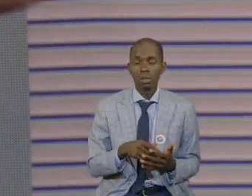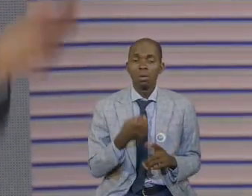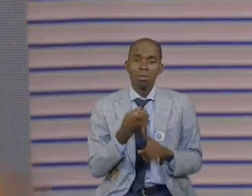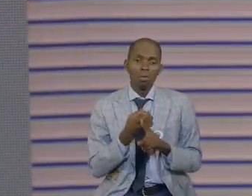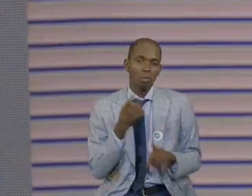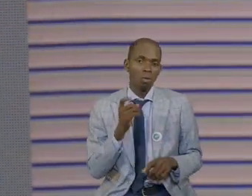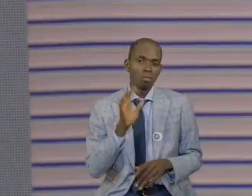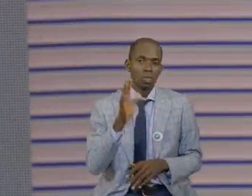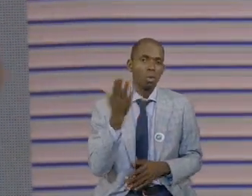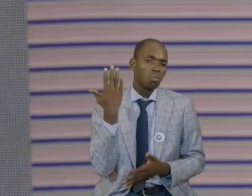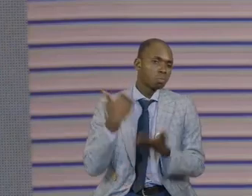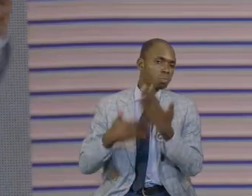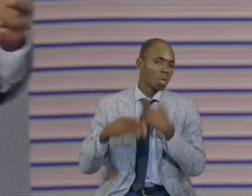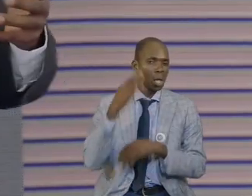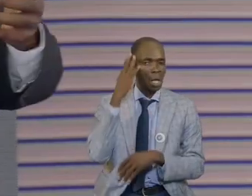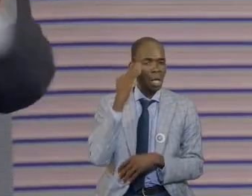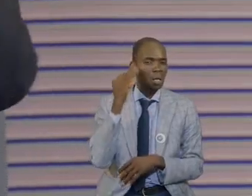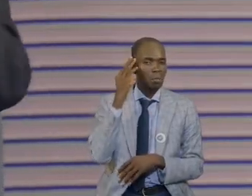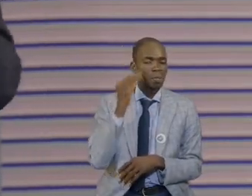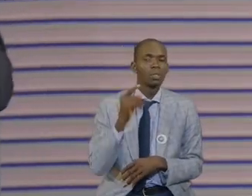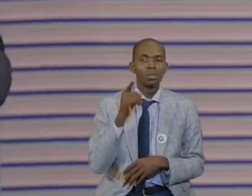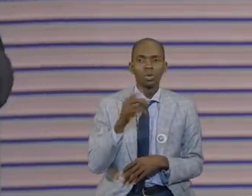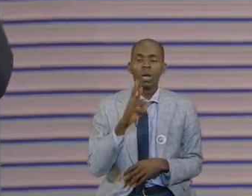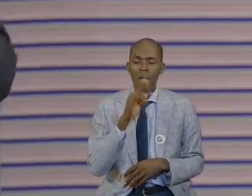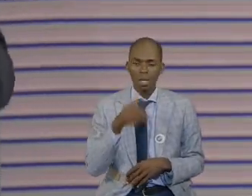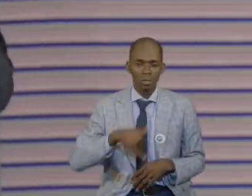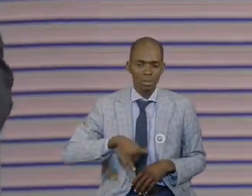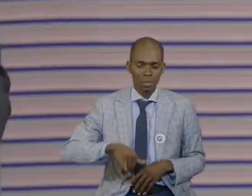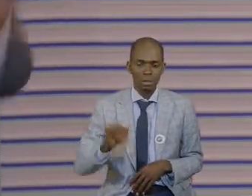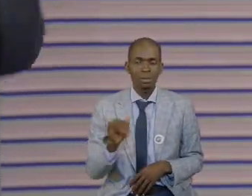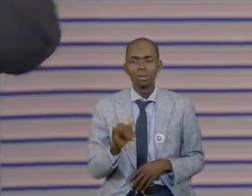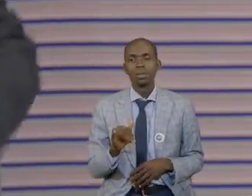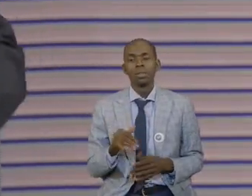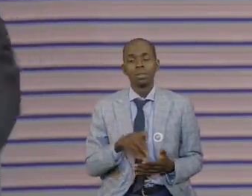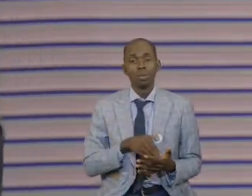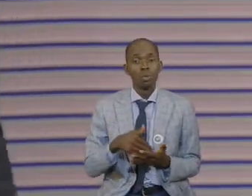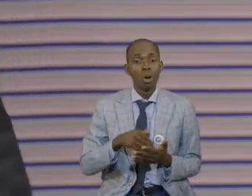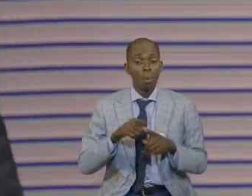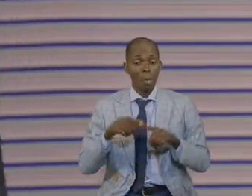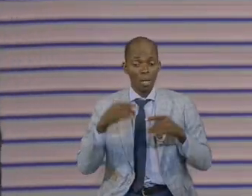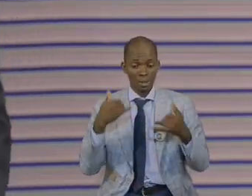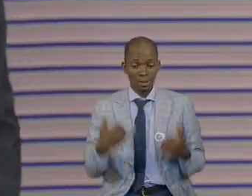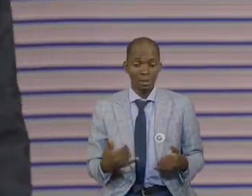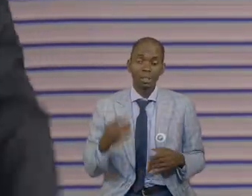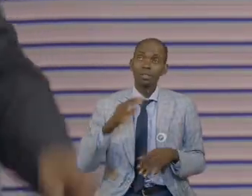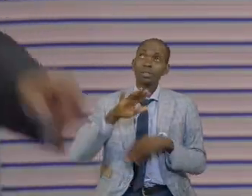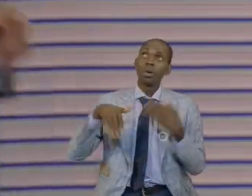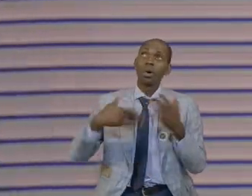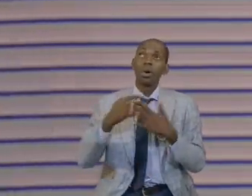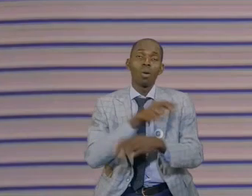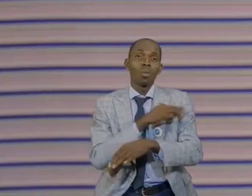experience, you're powerless. But now the Almighty indwells you.